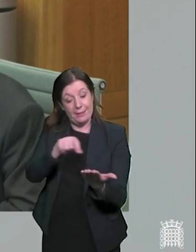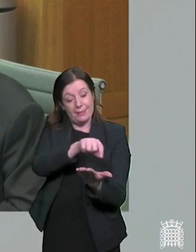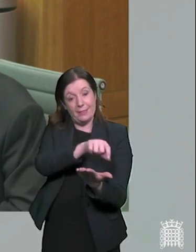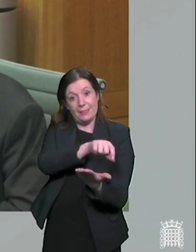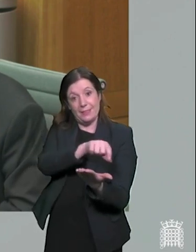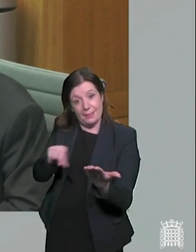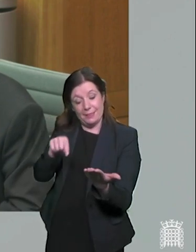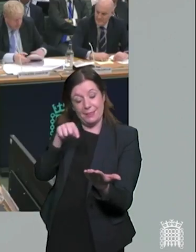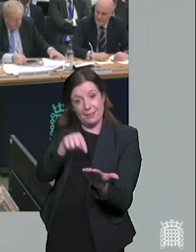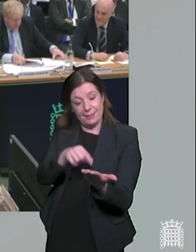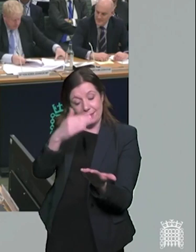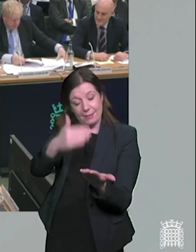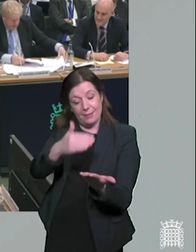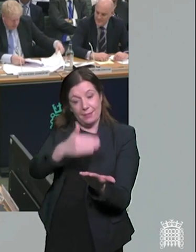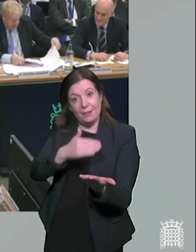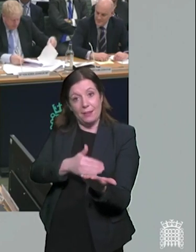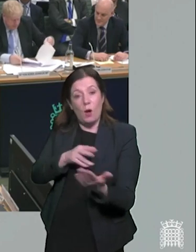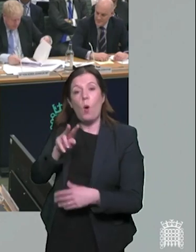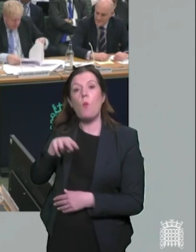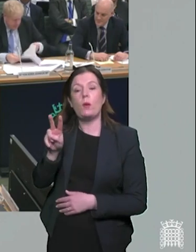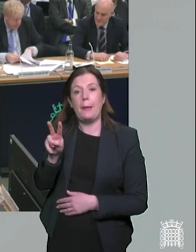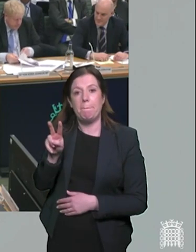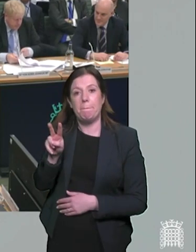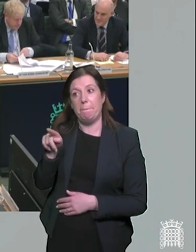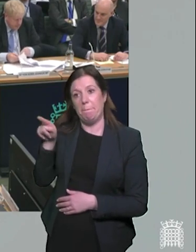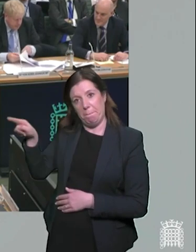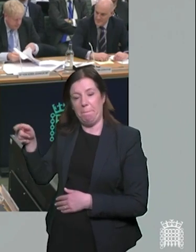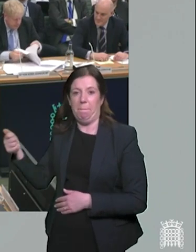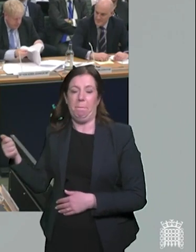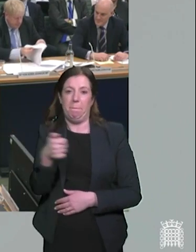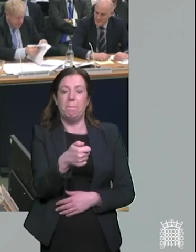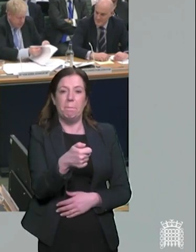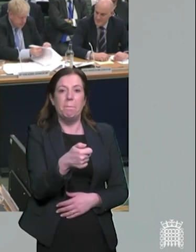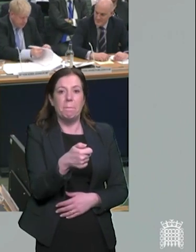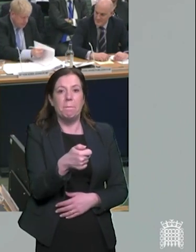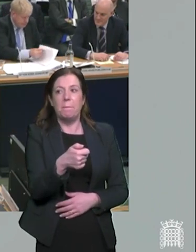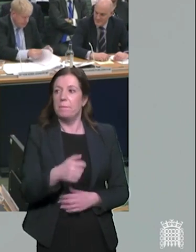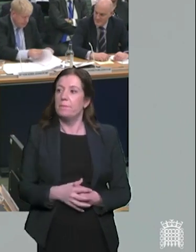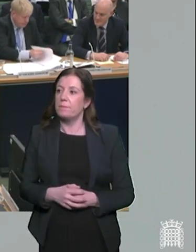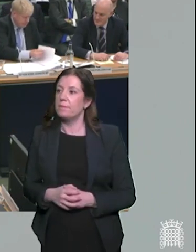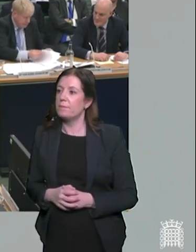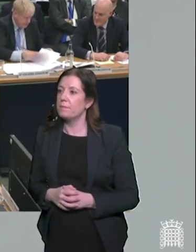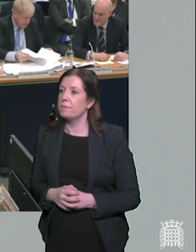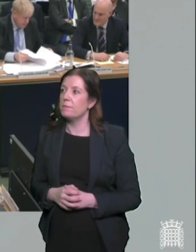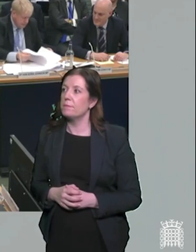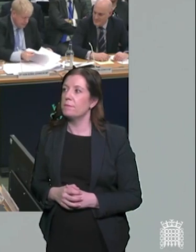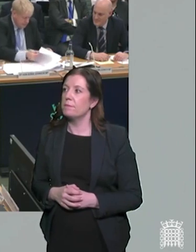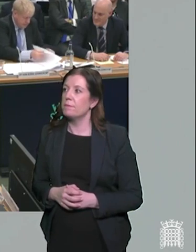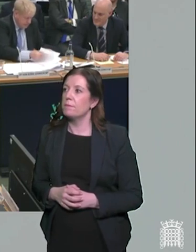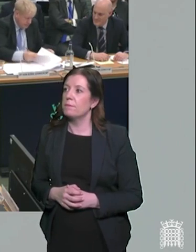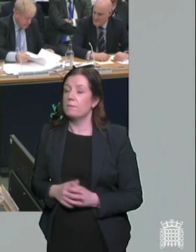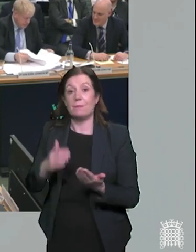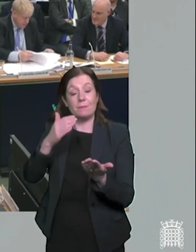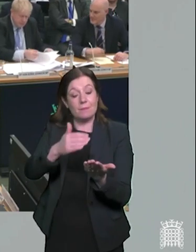a selection of WhatsApp messages sent by Mr. Doyle. These messages are discussing